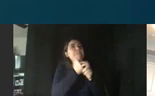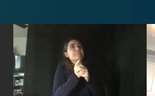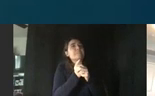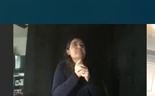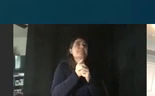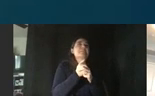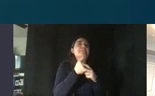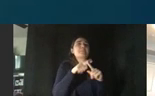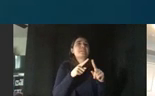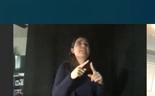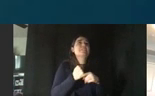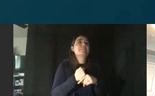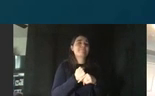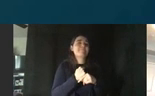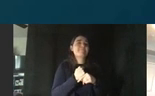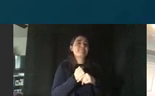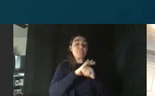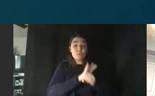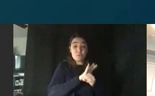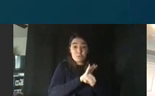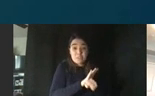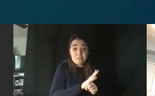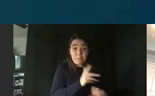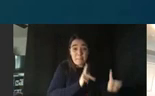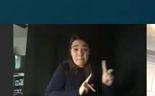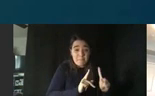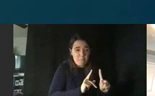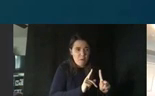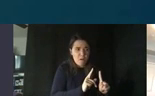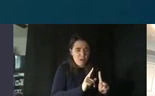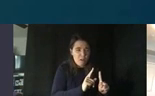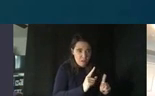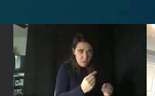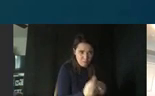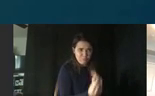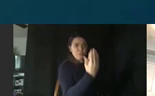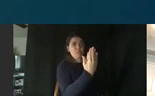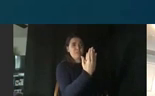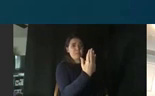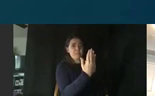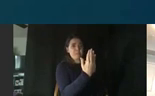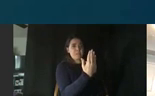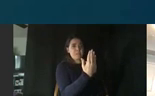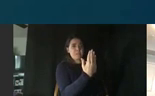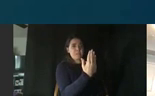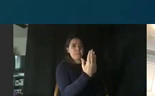but I've had the stress of people coming after me and coming after my family